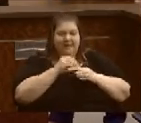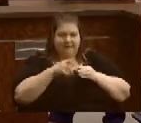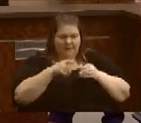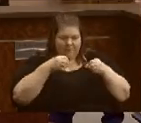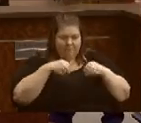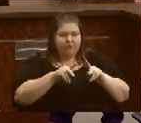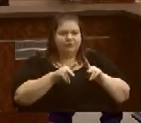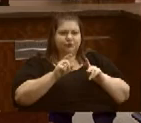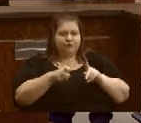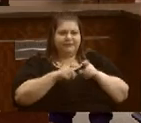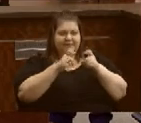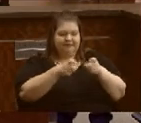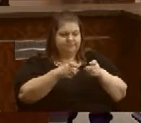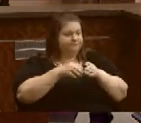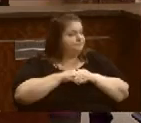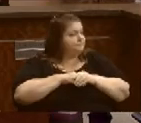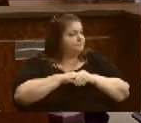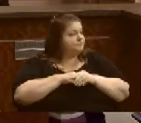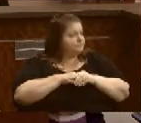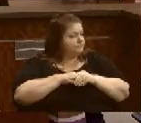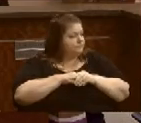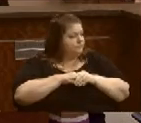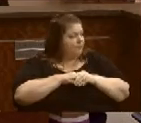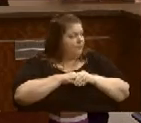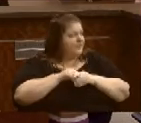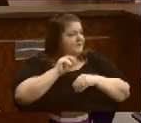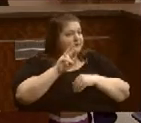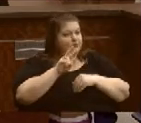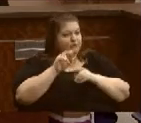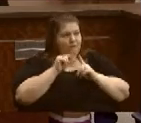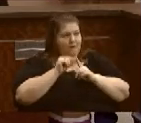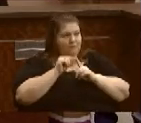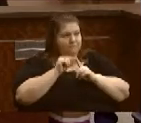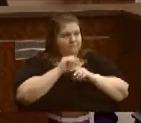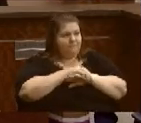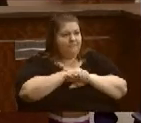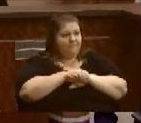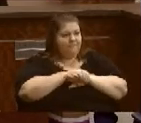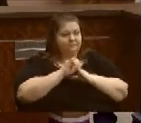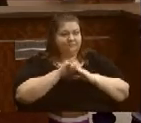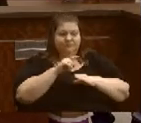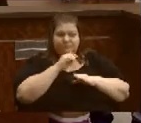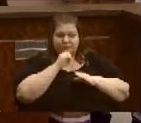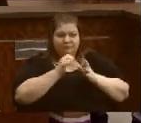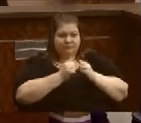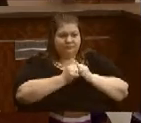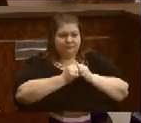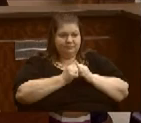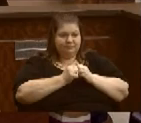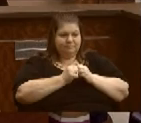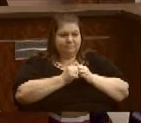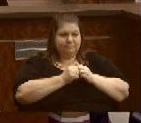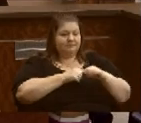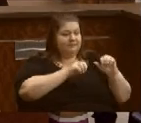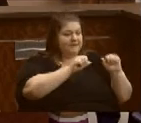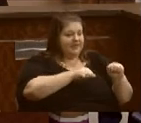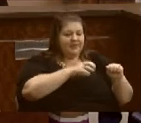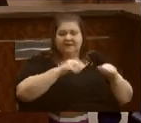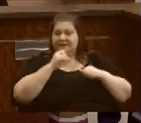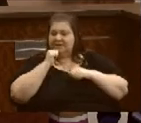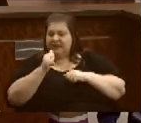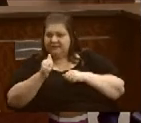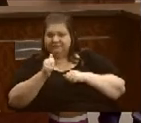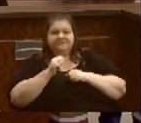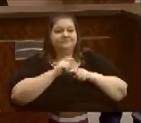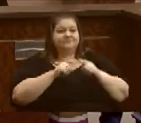on. Doc, there are two words in the English language you do not use together, and that's cannot.